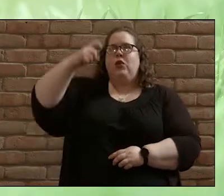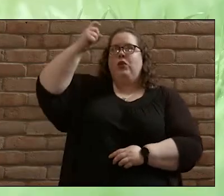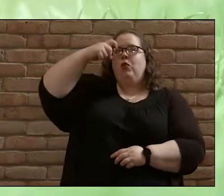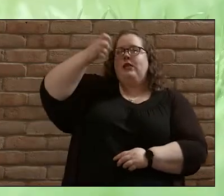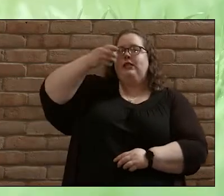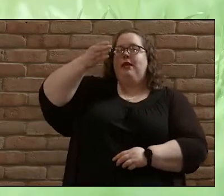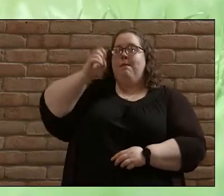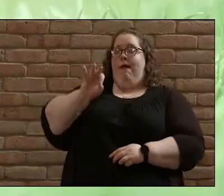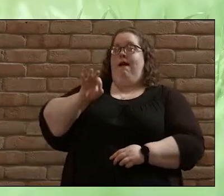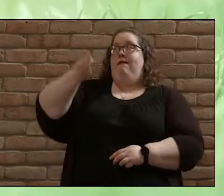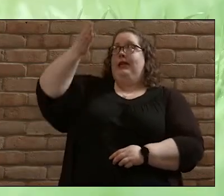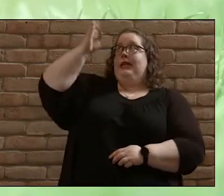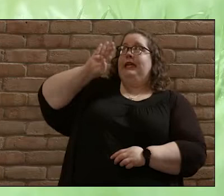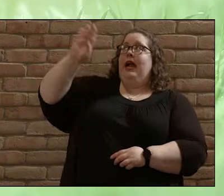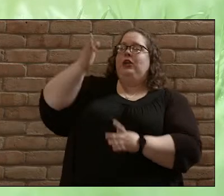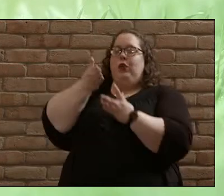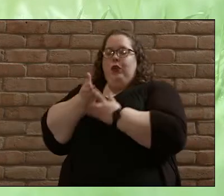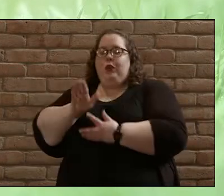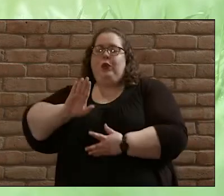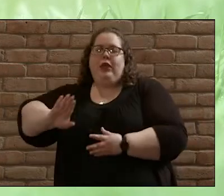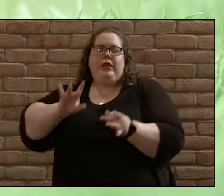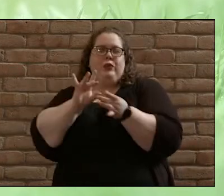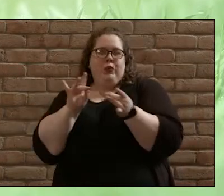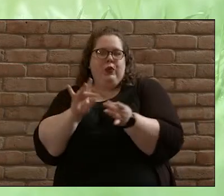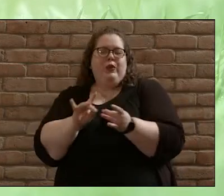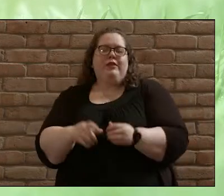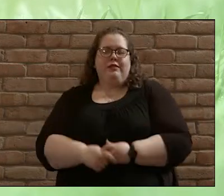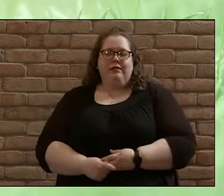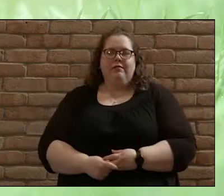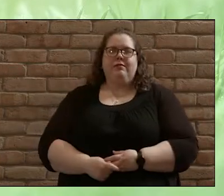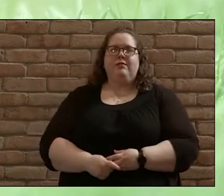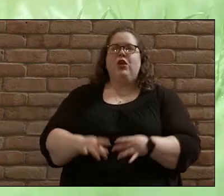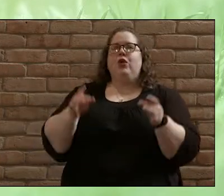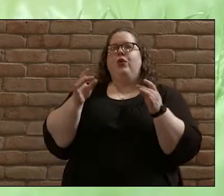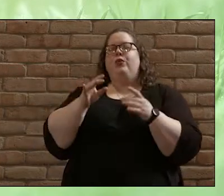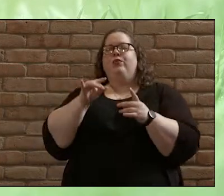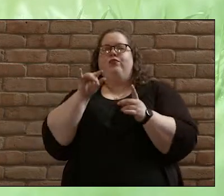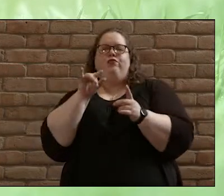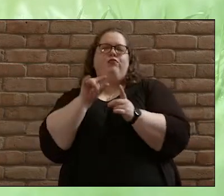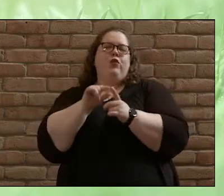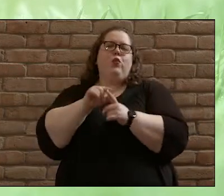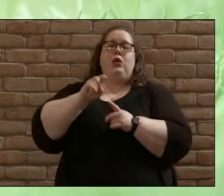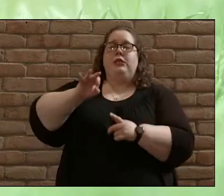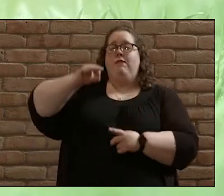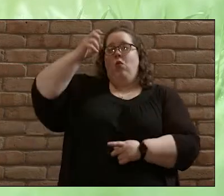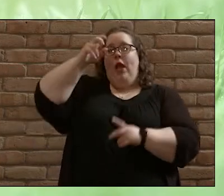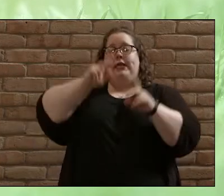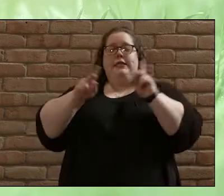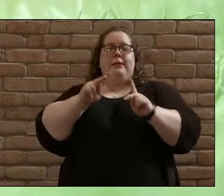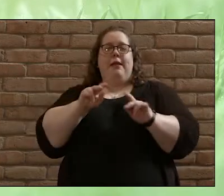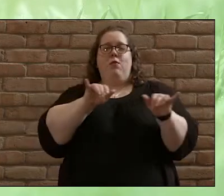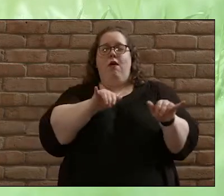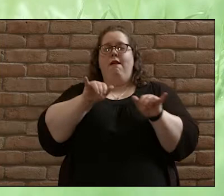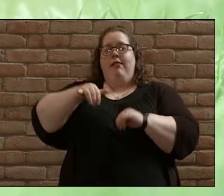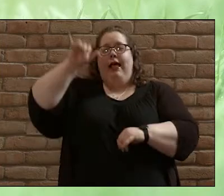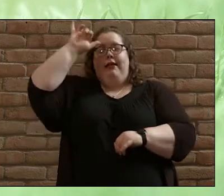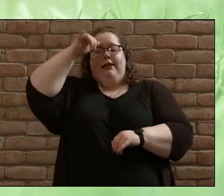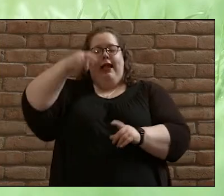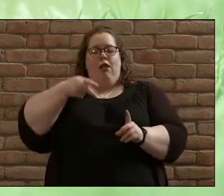come out of Solomon's words. It says, the words of the wise are like cattle prods, painful but